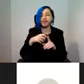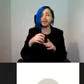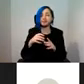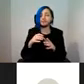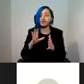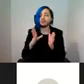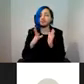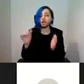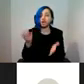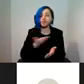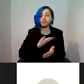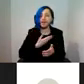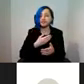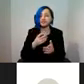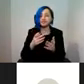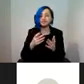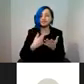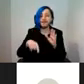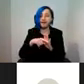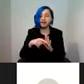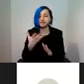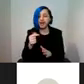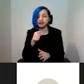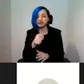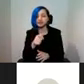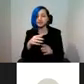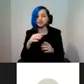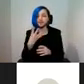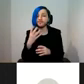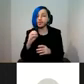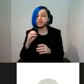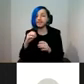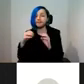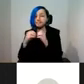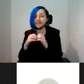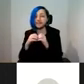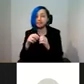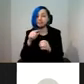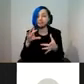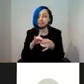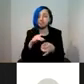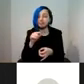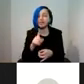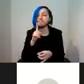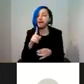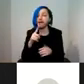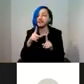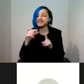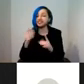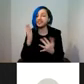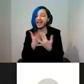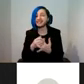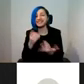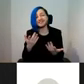it as well, is also that we can keep a copy of everything. However, digital access is prohibitive and that obviously causes a